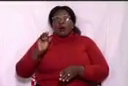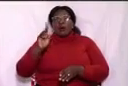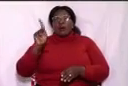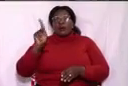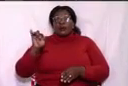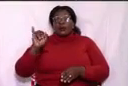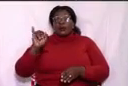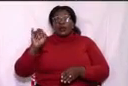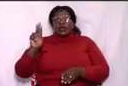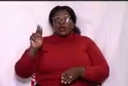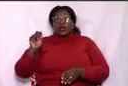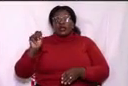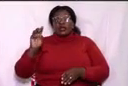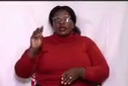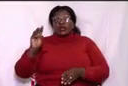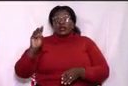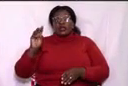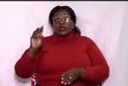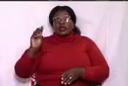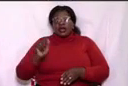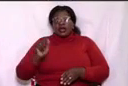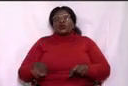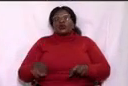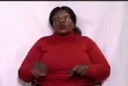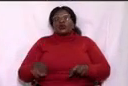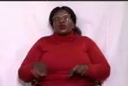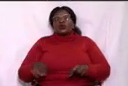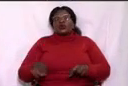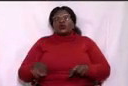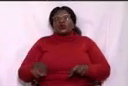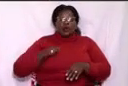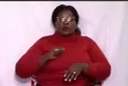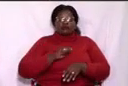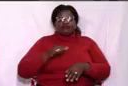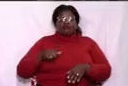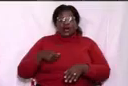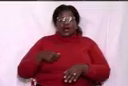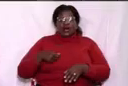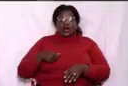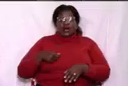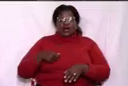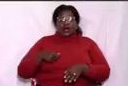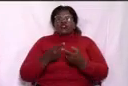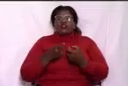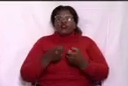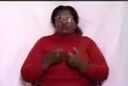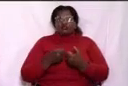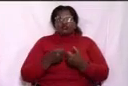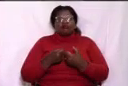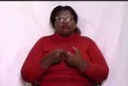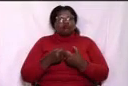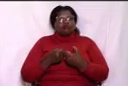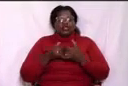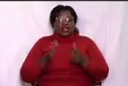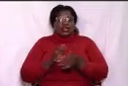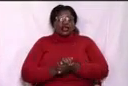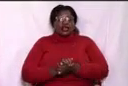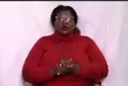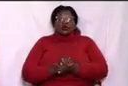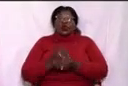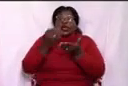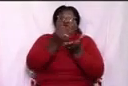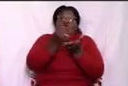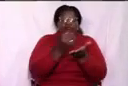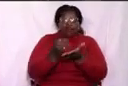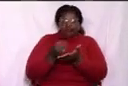manufacture our bags from scratch. Yeah. So what we do is we collect offcuts, which is material waste,